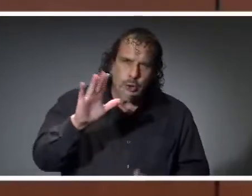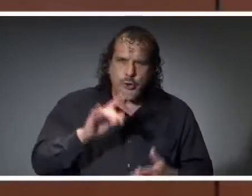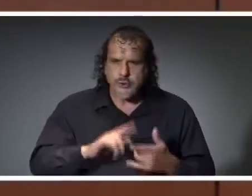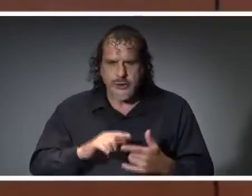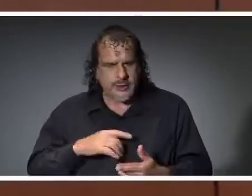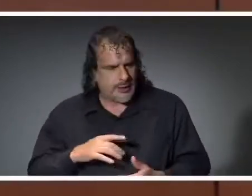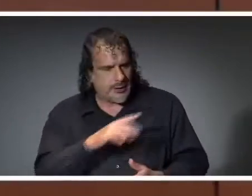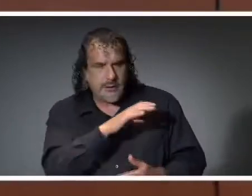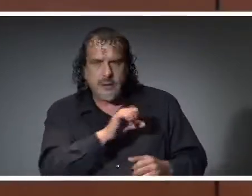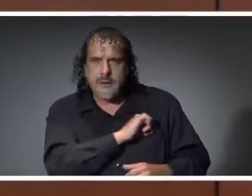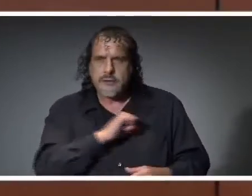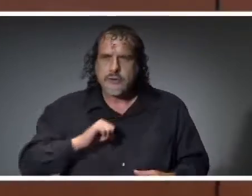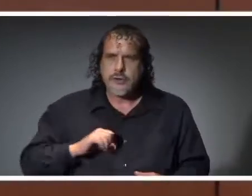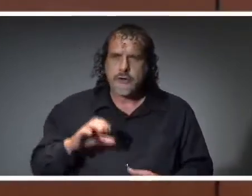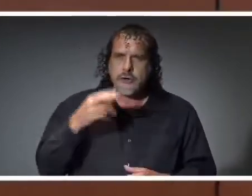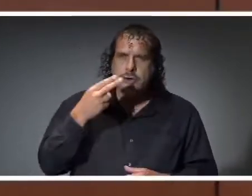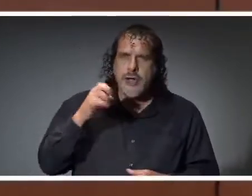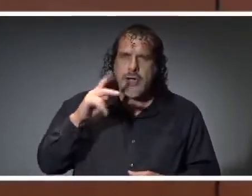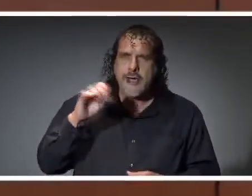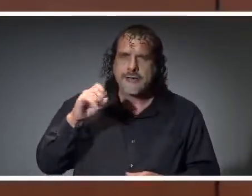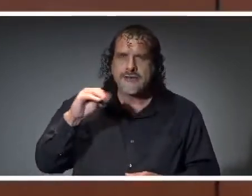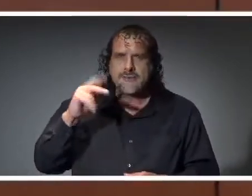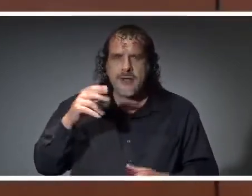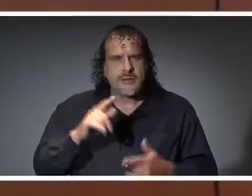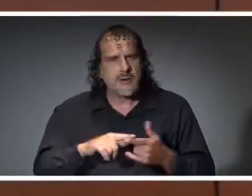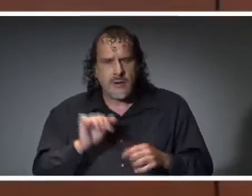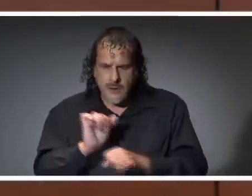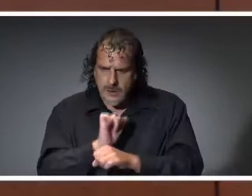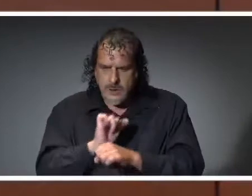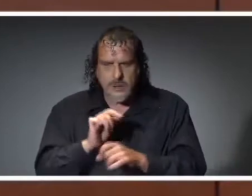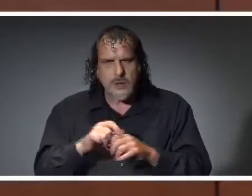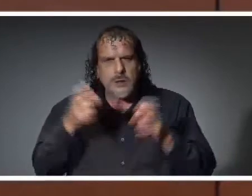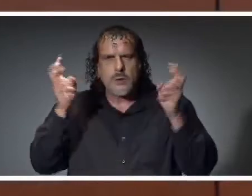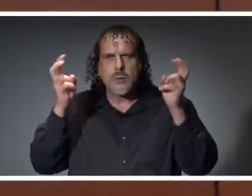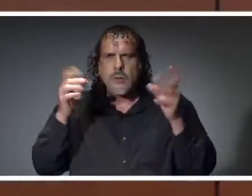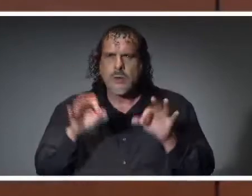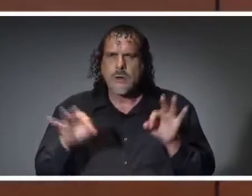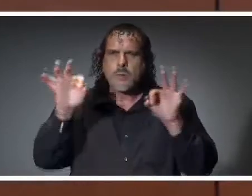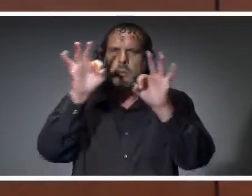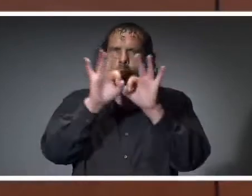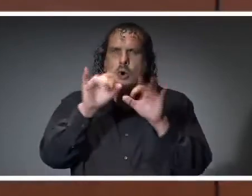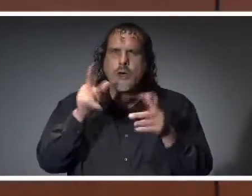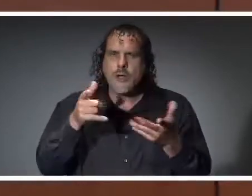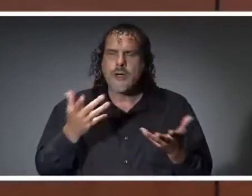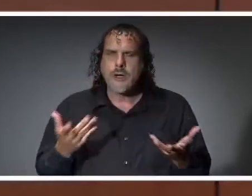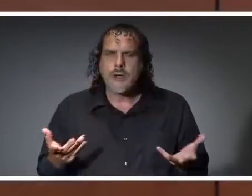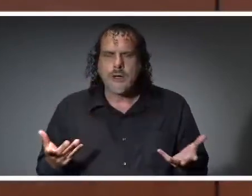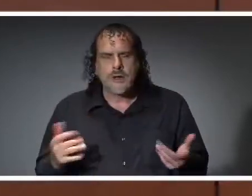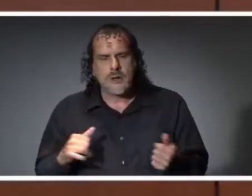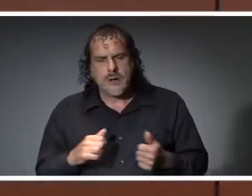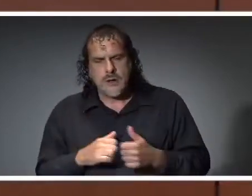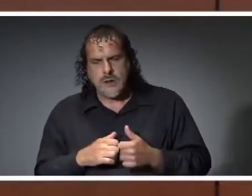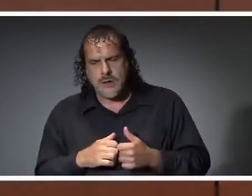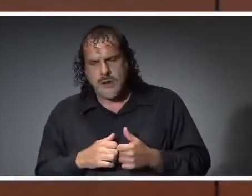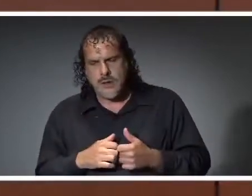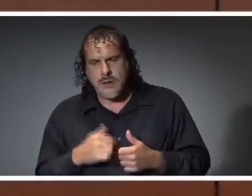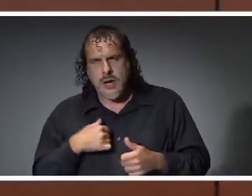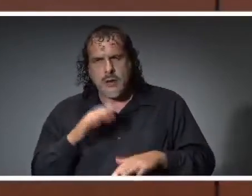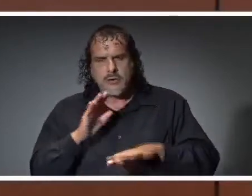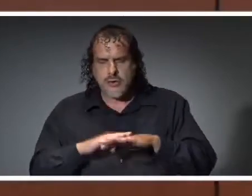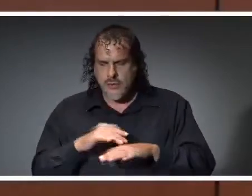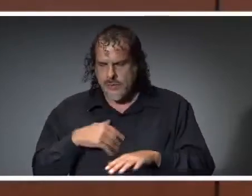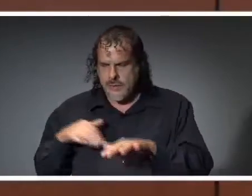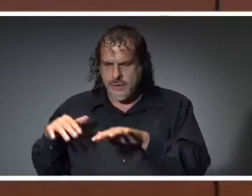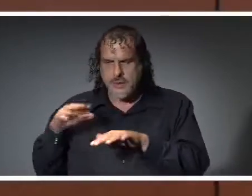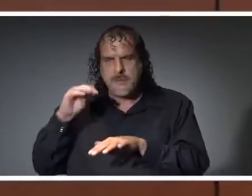Hyde-Smith's work on this critical issue, this crisis for our South Delta. When I was on the Mississippi River about